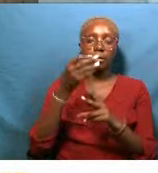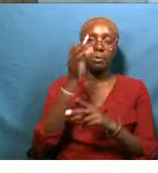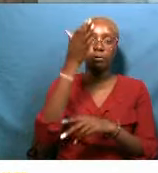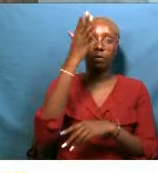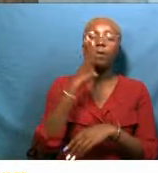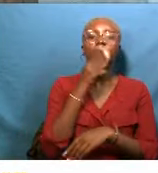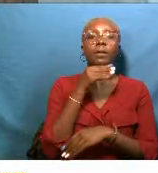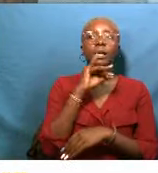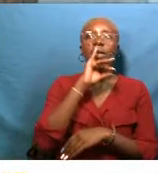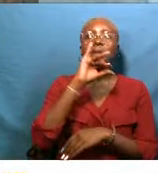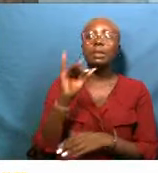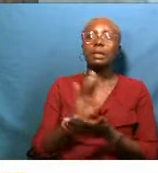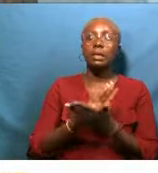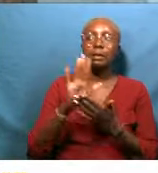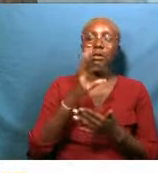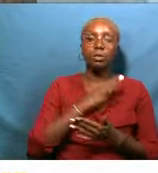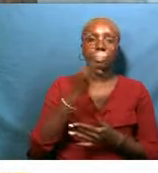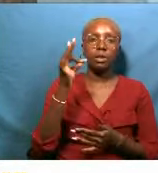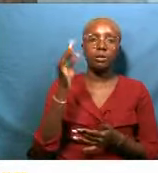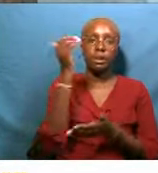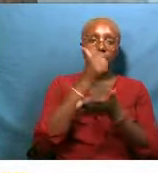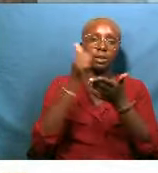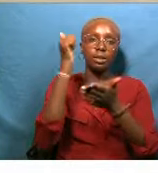Holy Spirit. Amen.